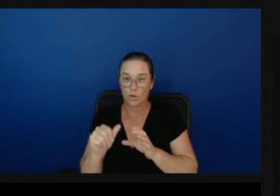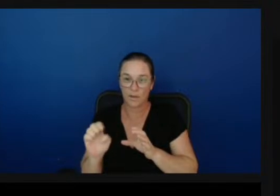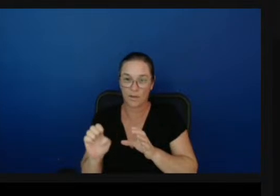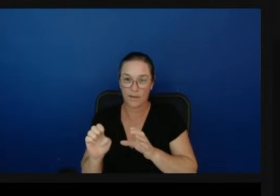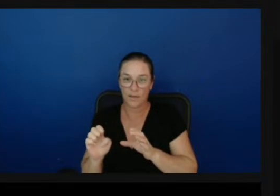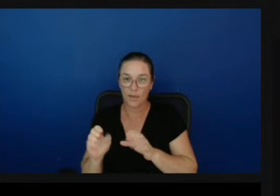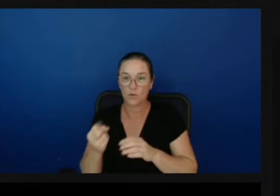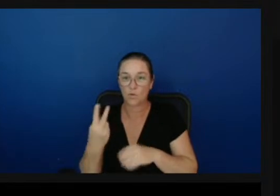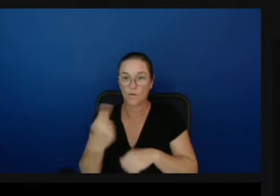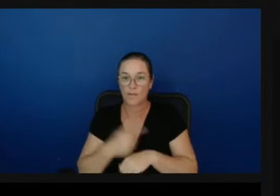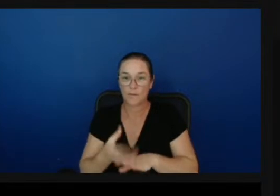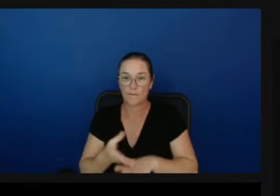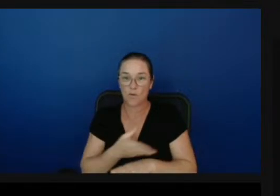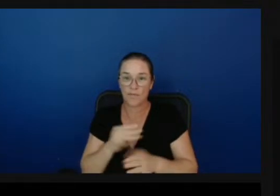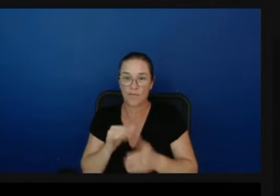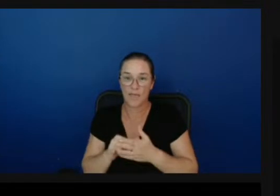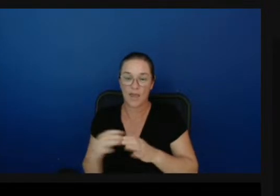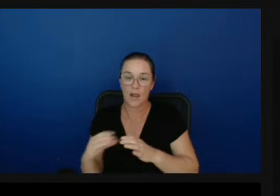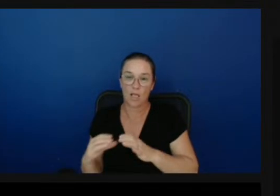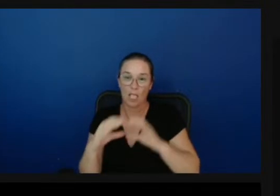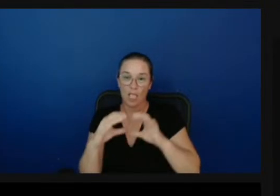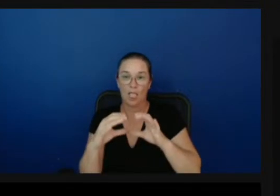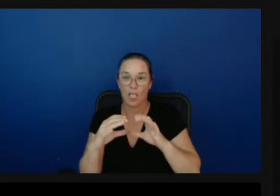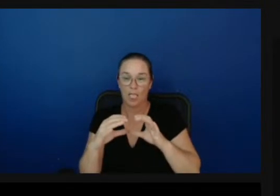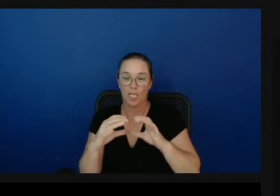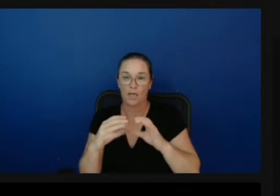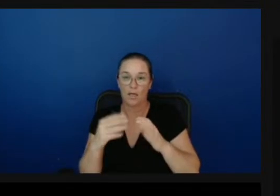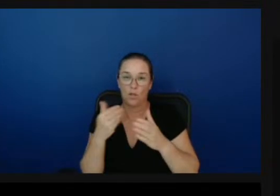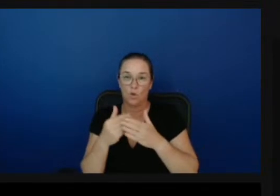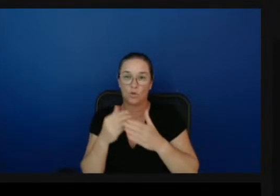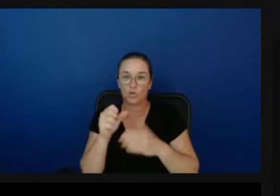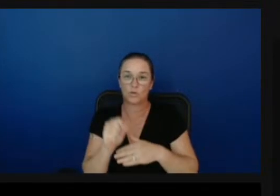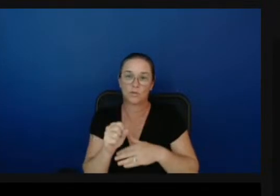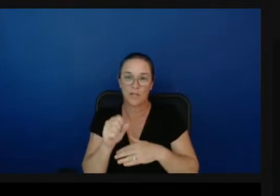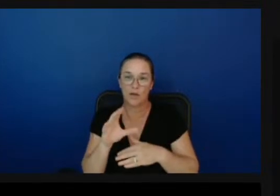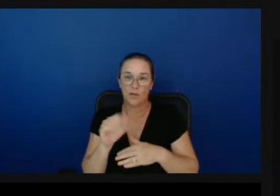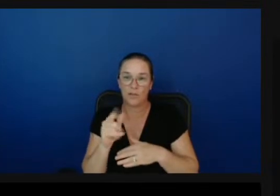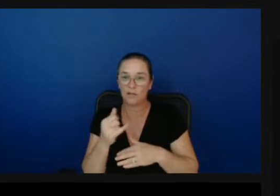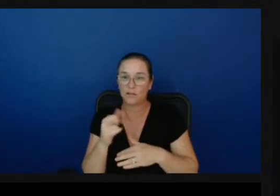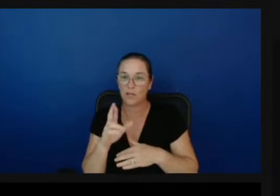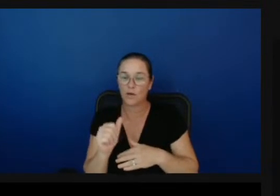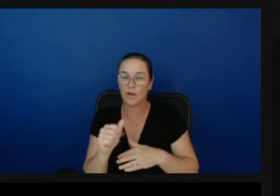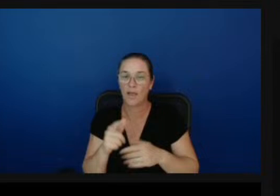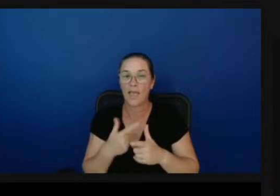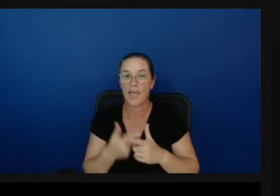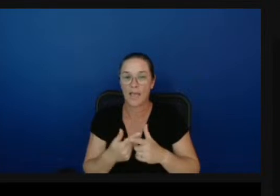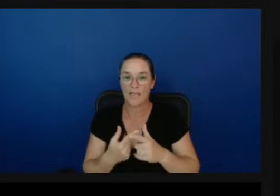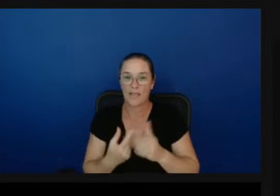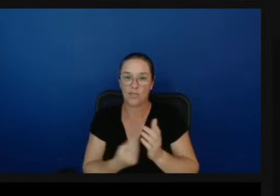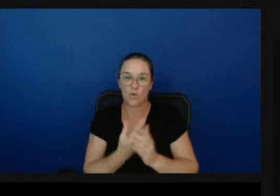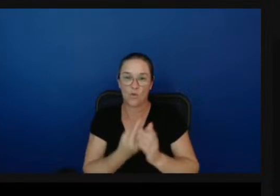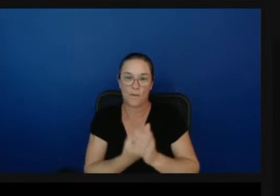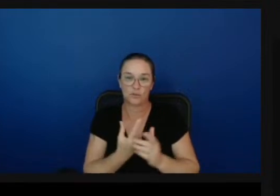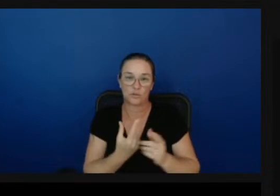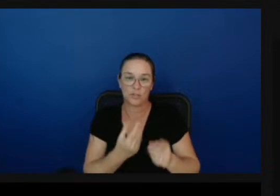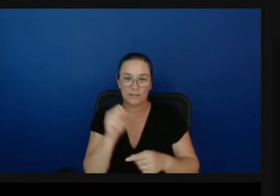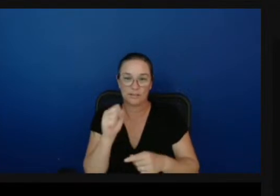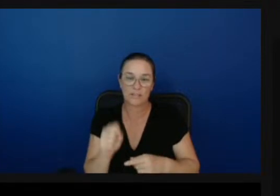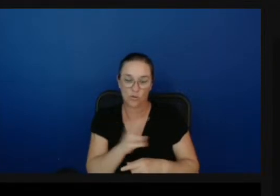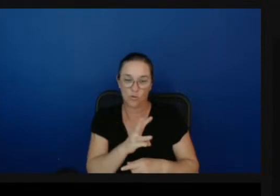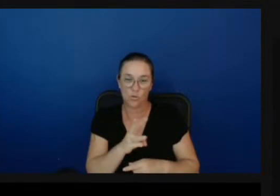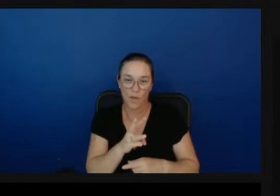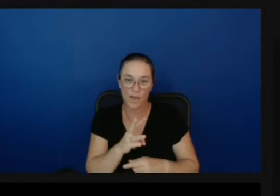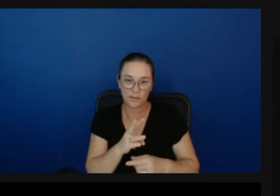to that, it was closer to the South Caldera. And prior to that was our eruption into the Southwest Rift on June